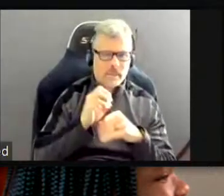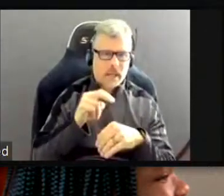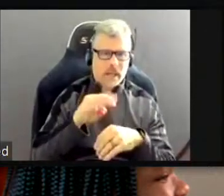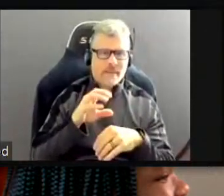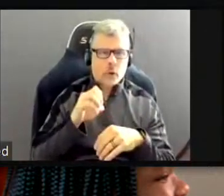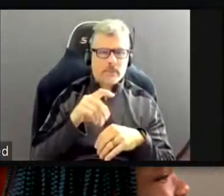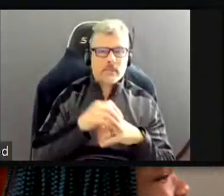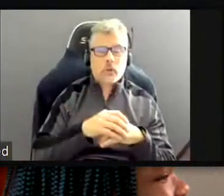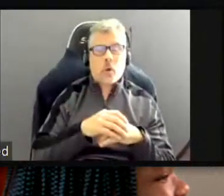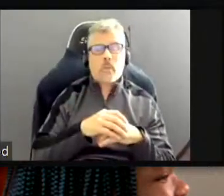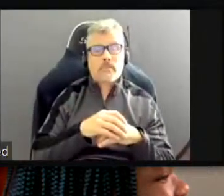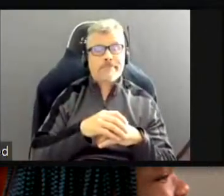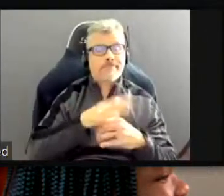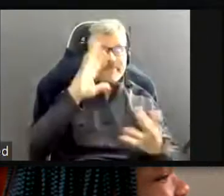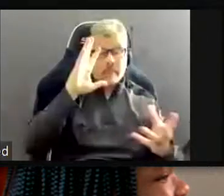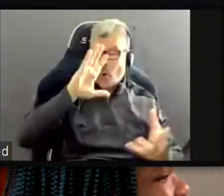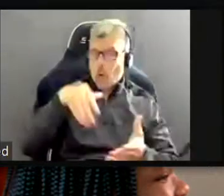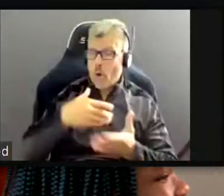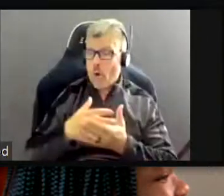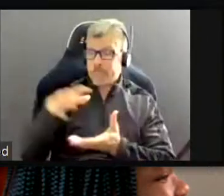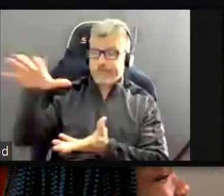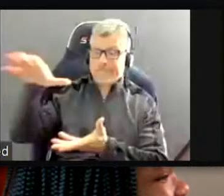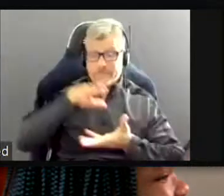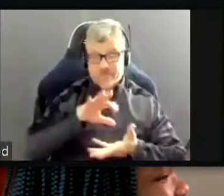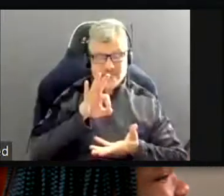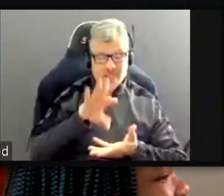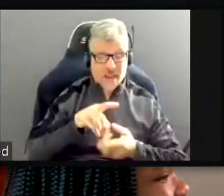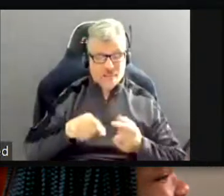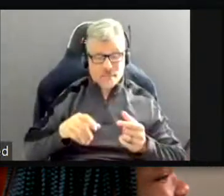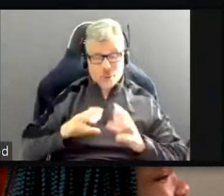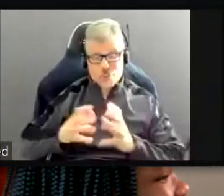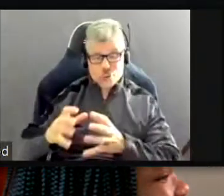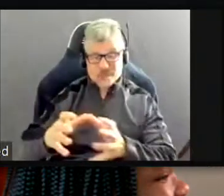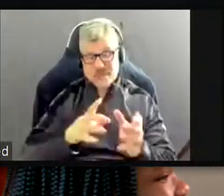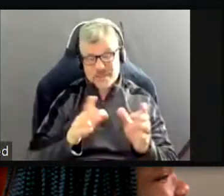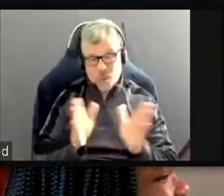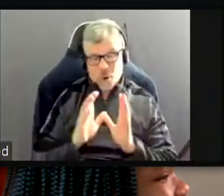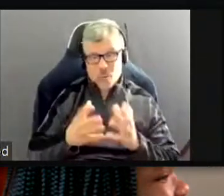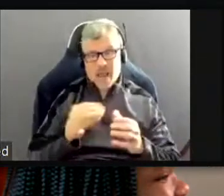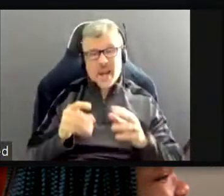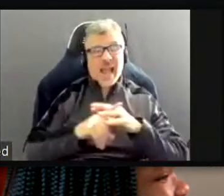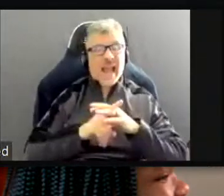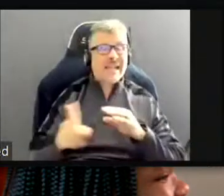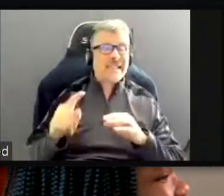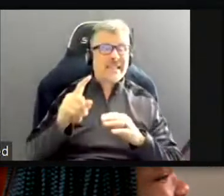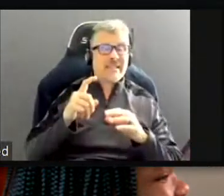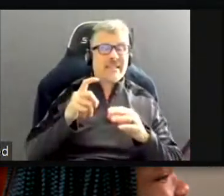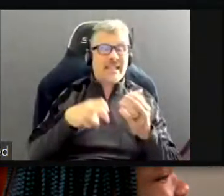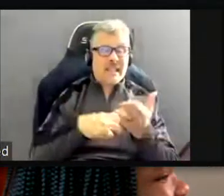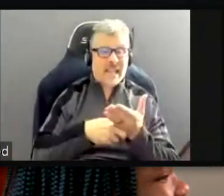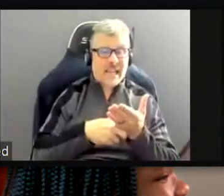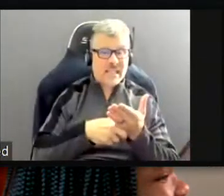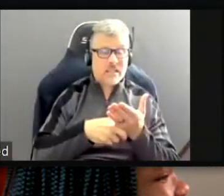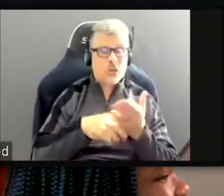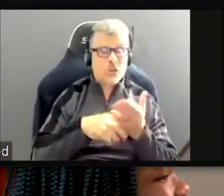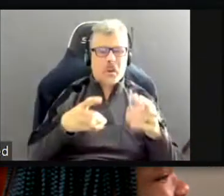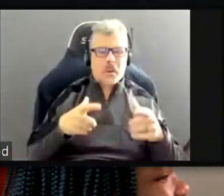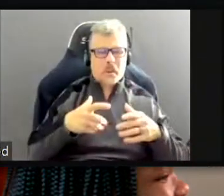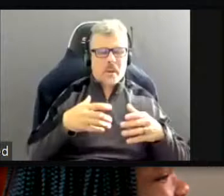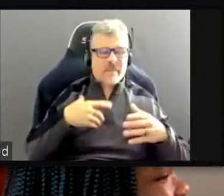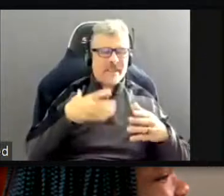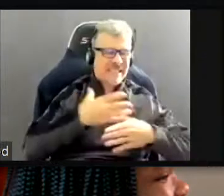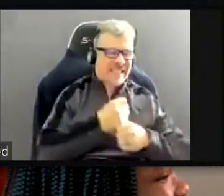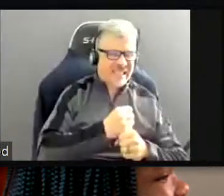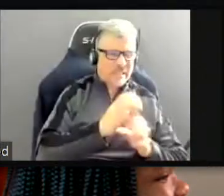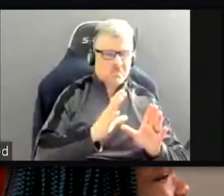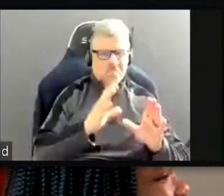we took all the feedback that we got from the small groups and from the exit tickets, and I'm just going to give you a quick kind of rundown of